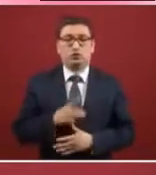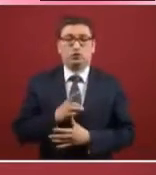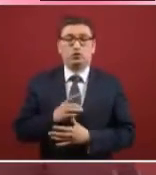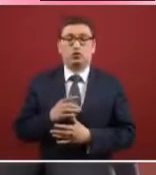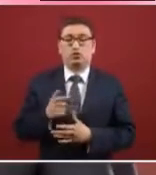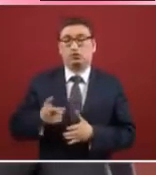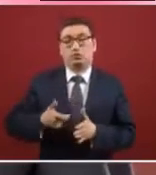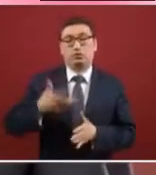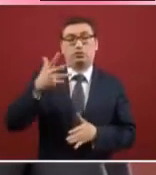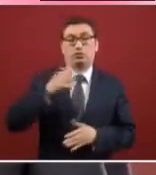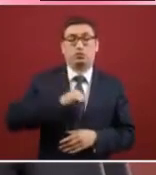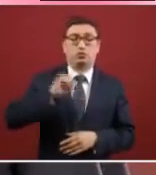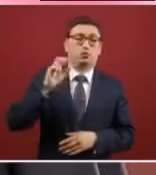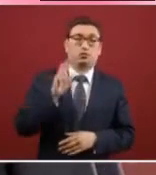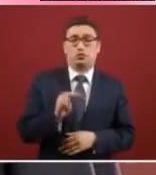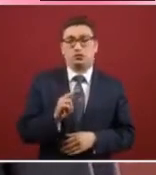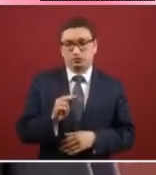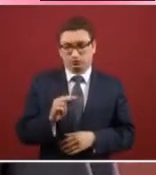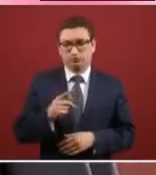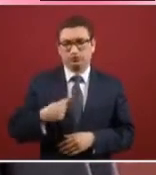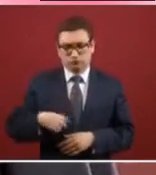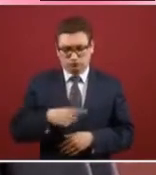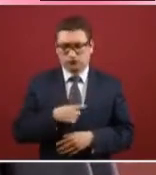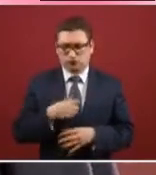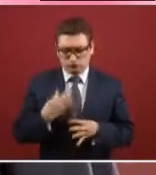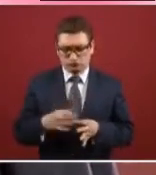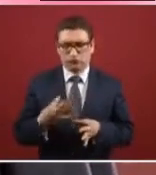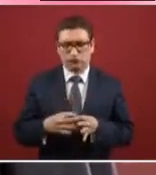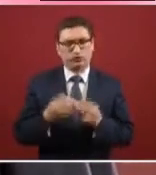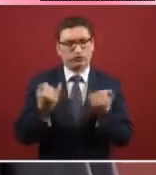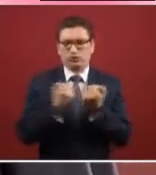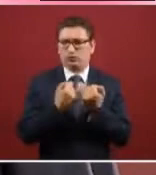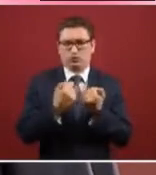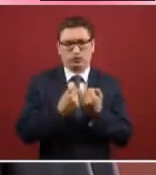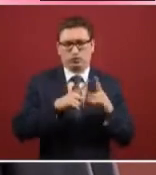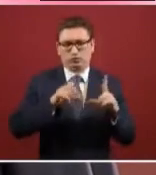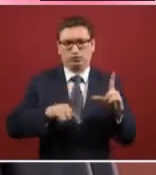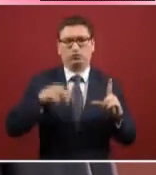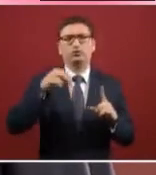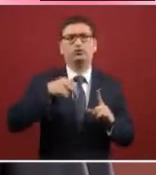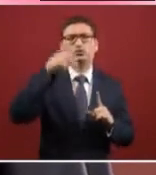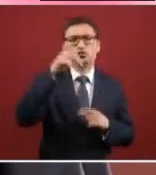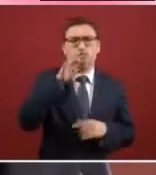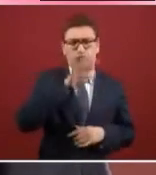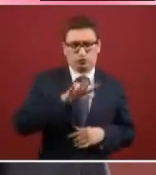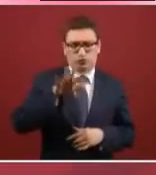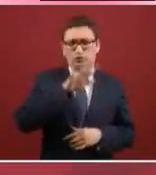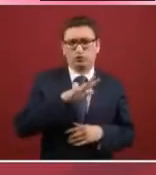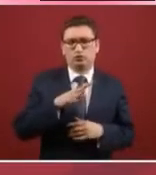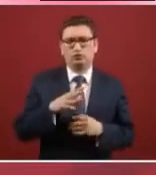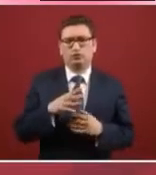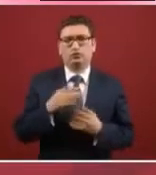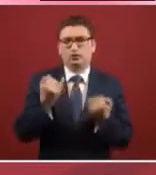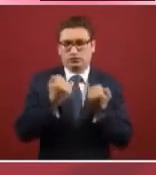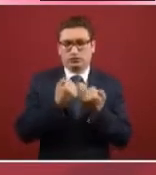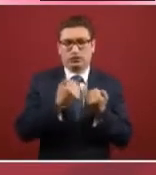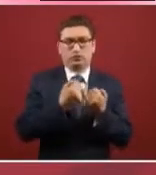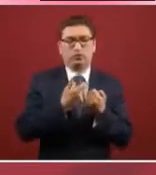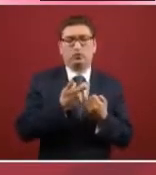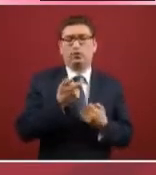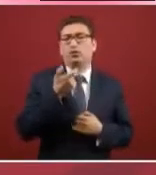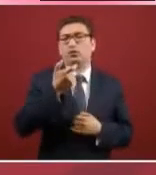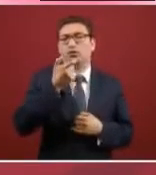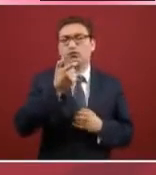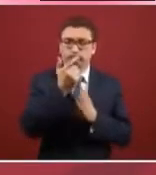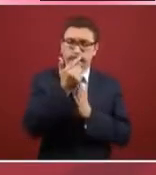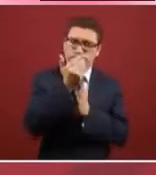tarifas, the tariffs. Estamos cumpliendo en el caso del norte, we're complying in the case of the north de bajar to lower la